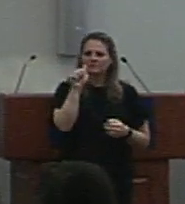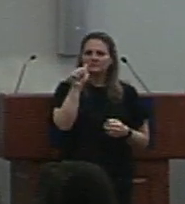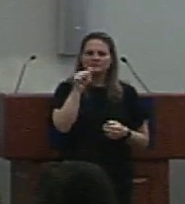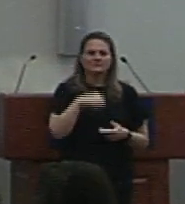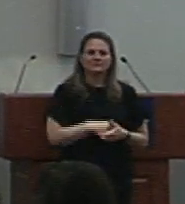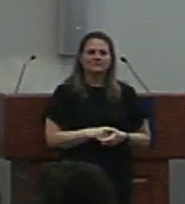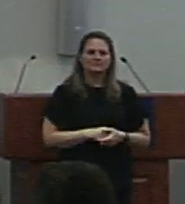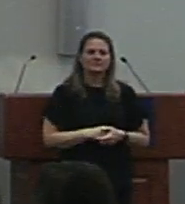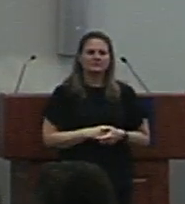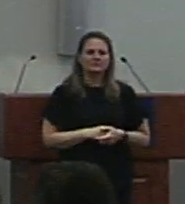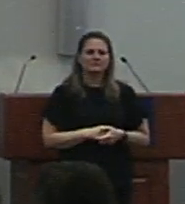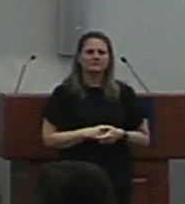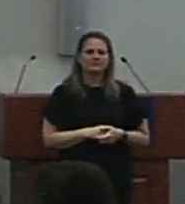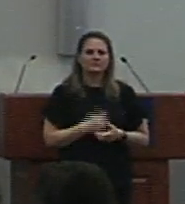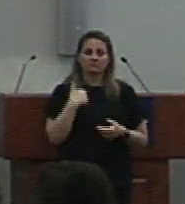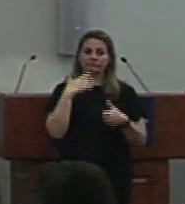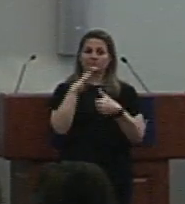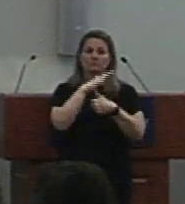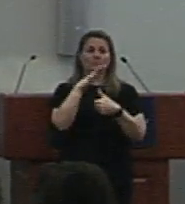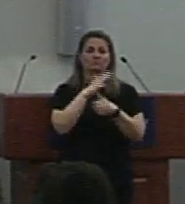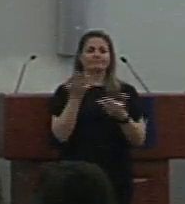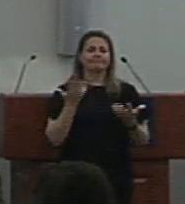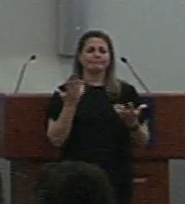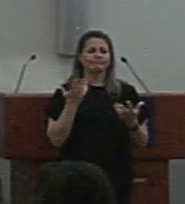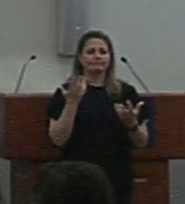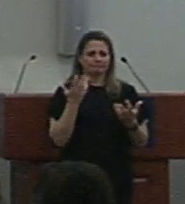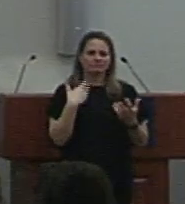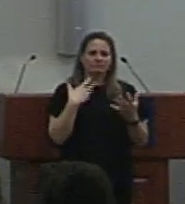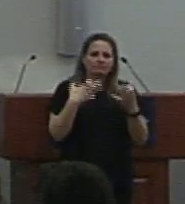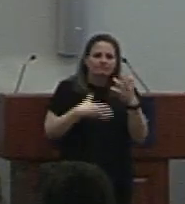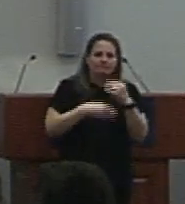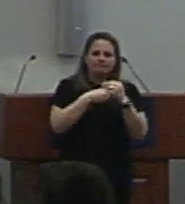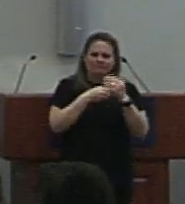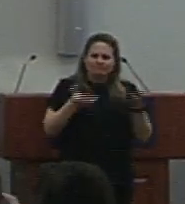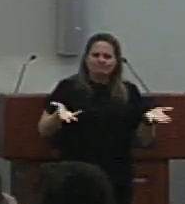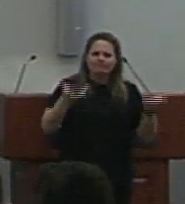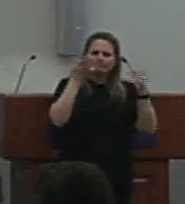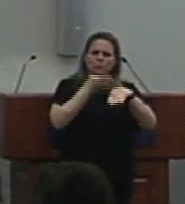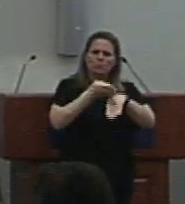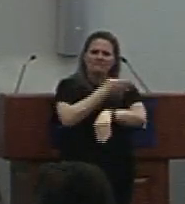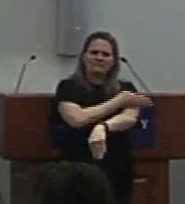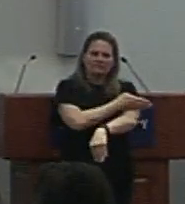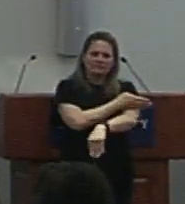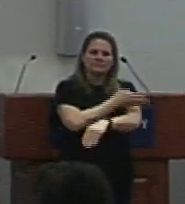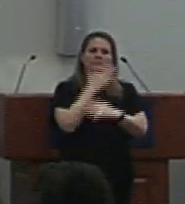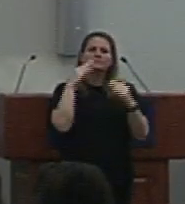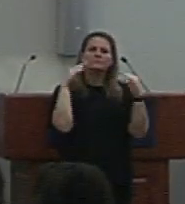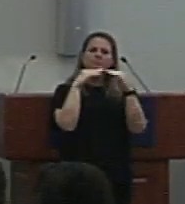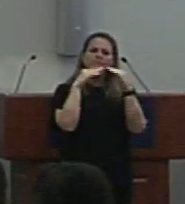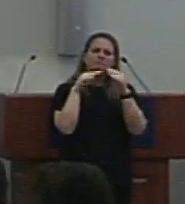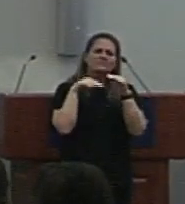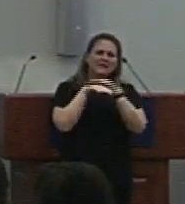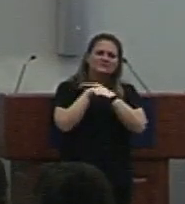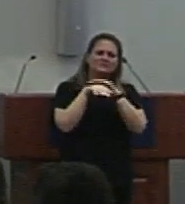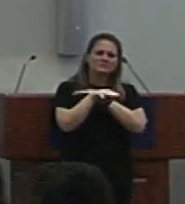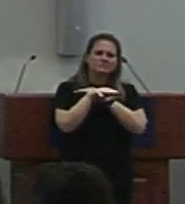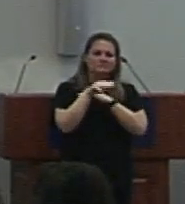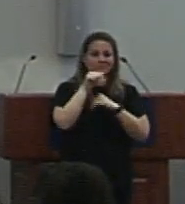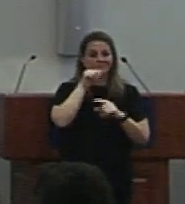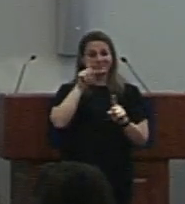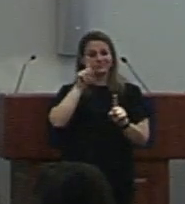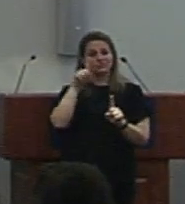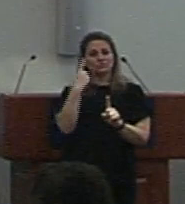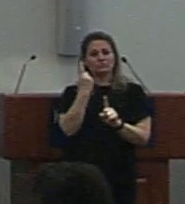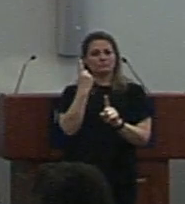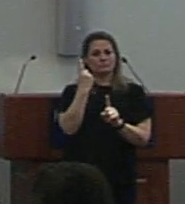our diversity, equity, and inclusion efforts. So instead of just saying DEI, we should say